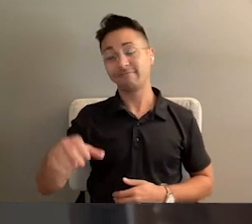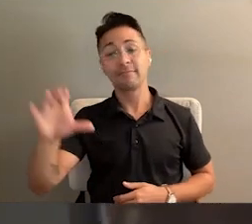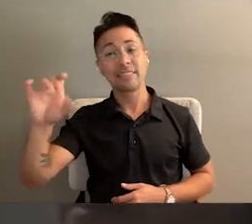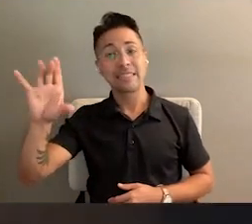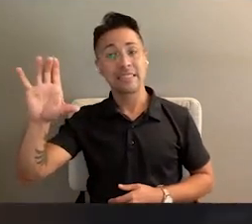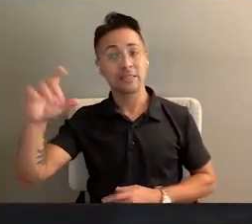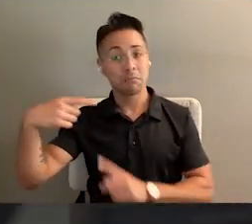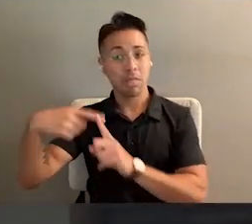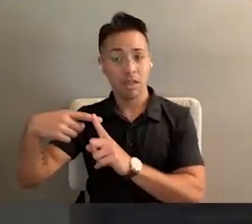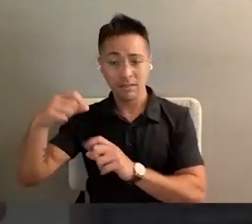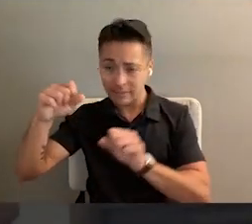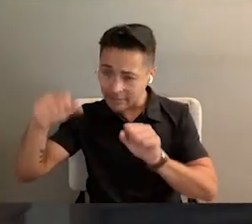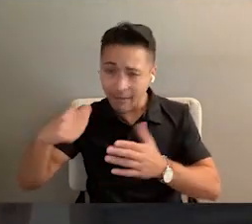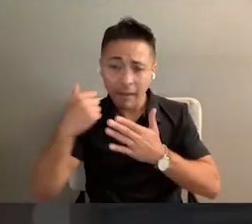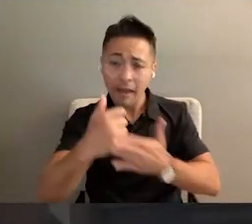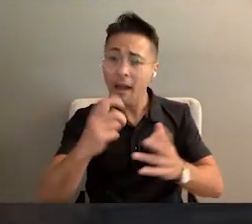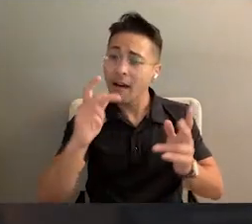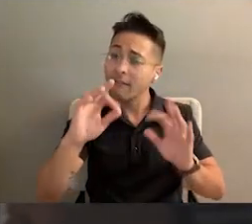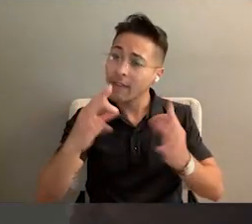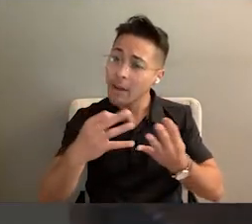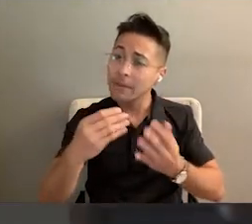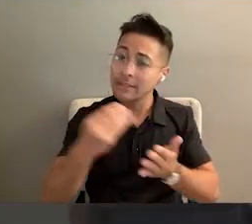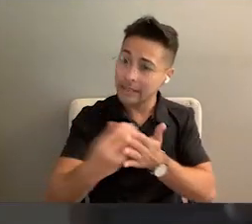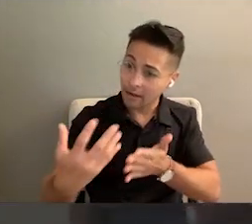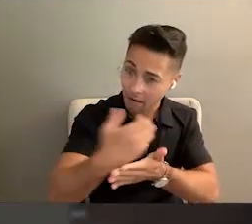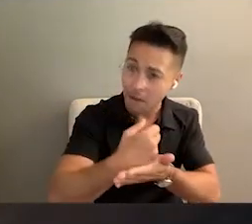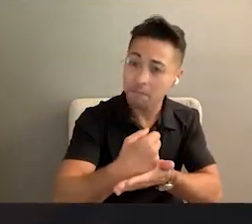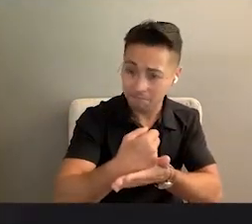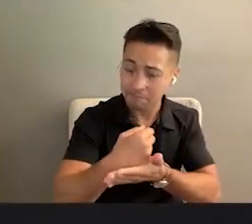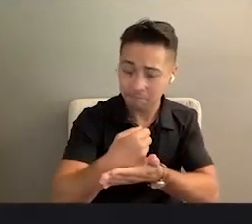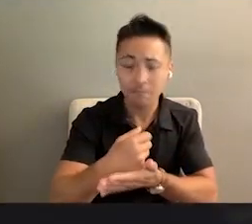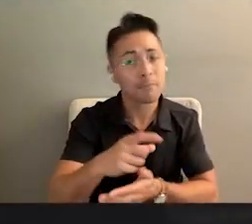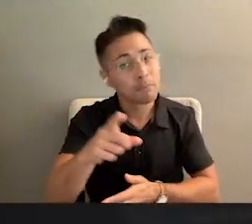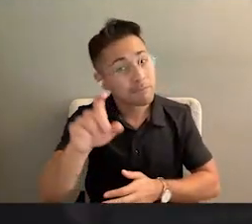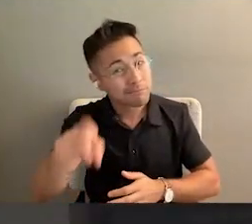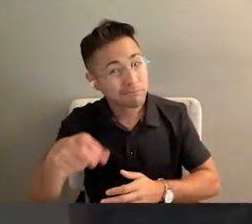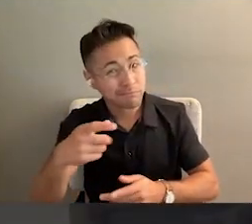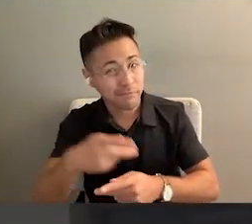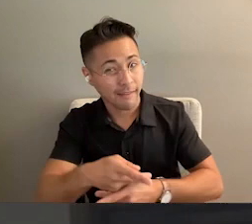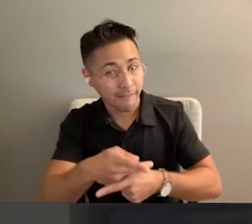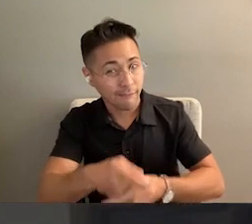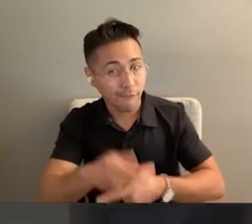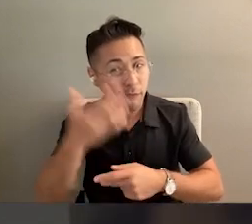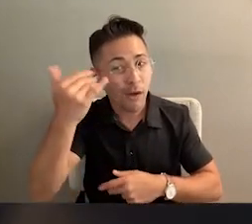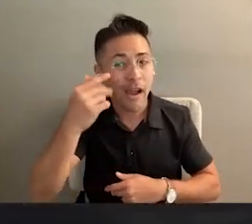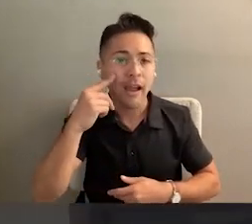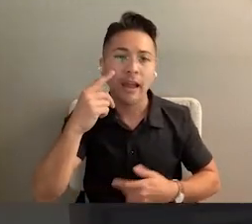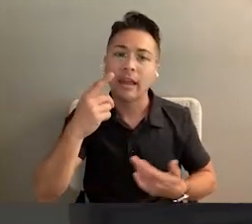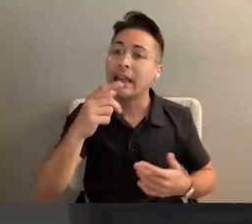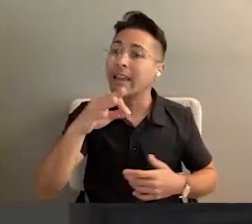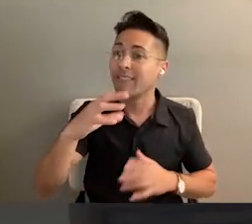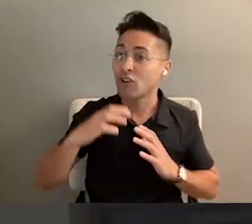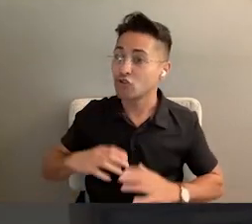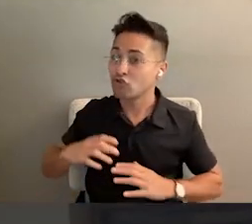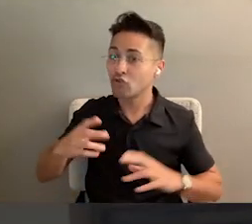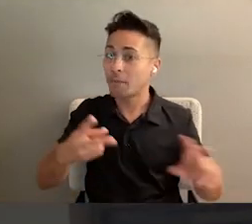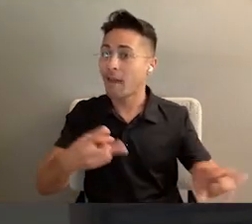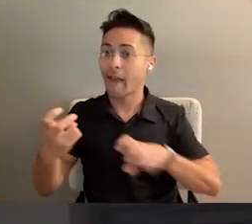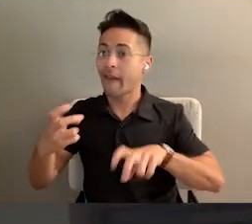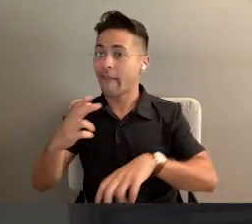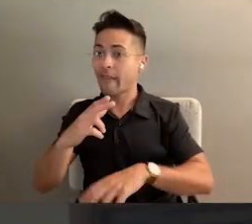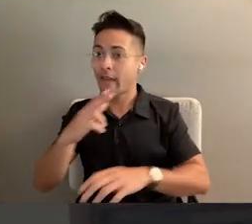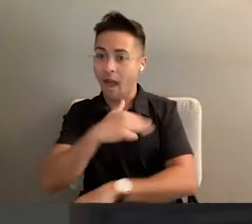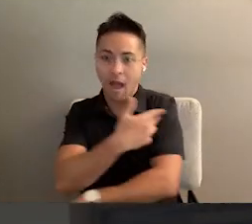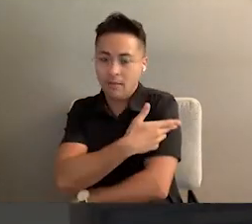I would encourage that, yes. CDC Plus can help families' income. Sorry. But you have to be careful because what